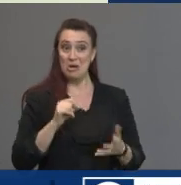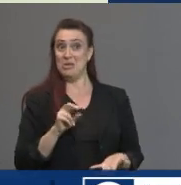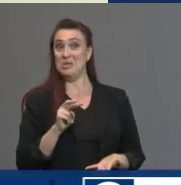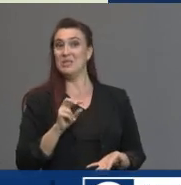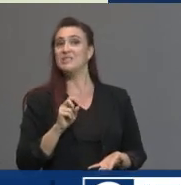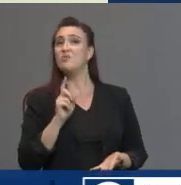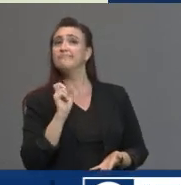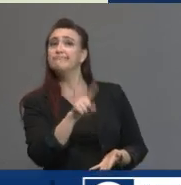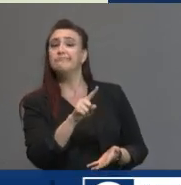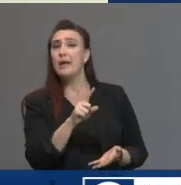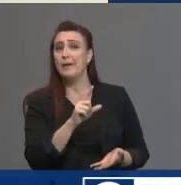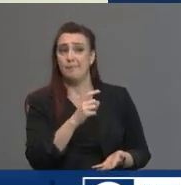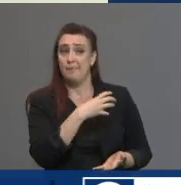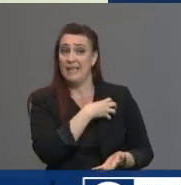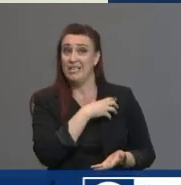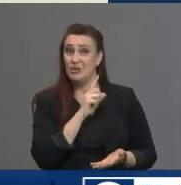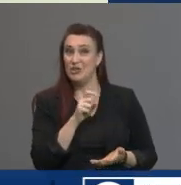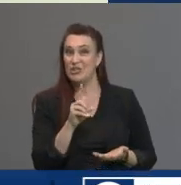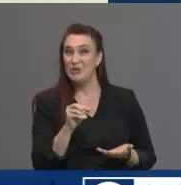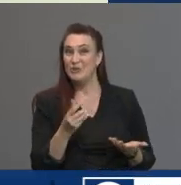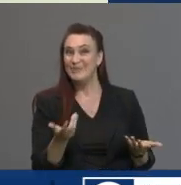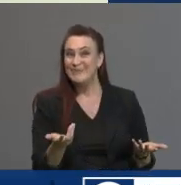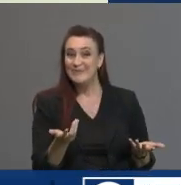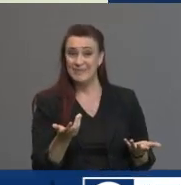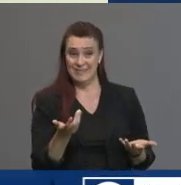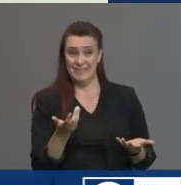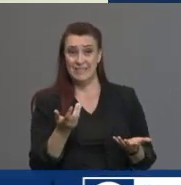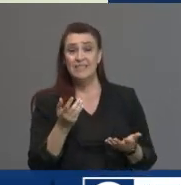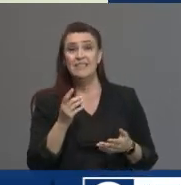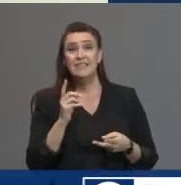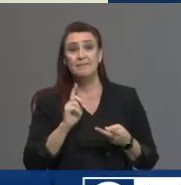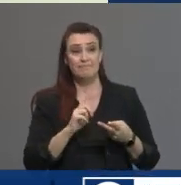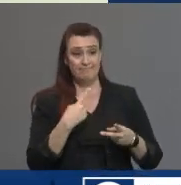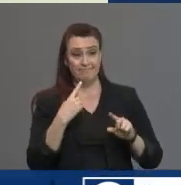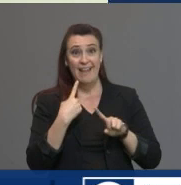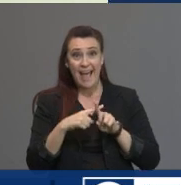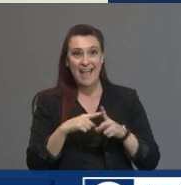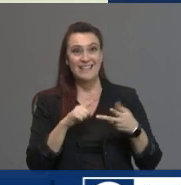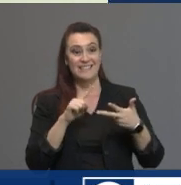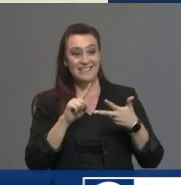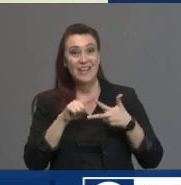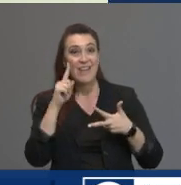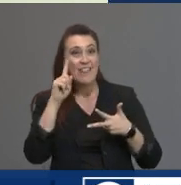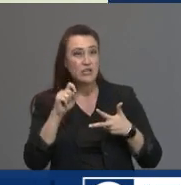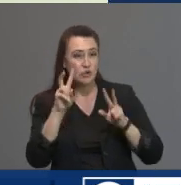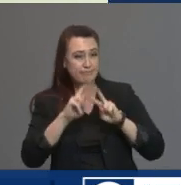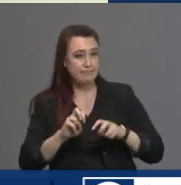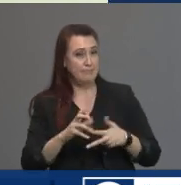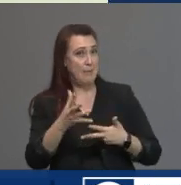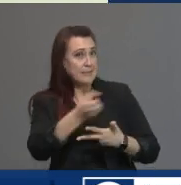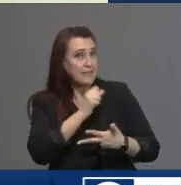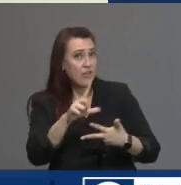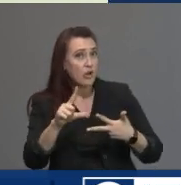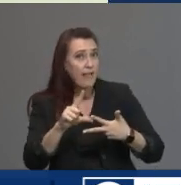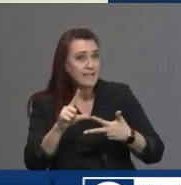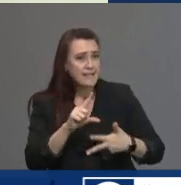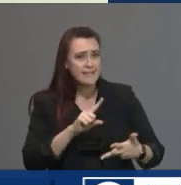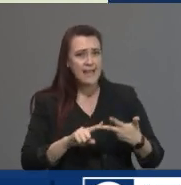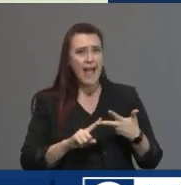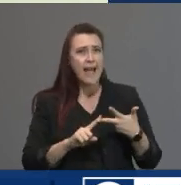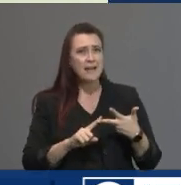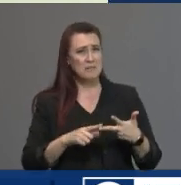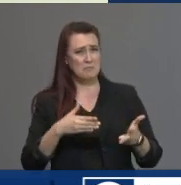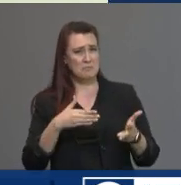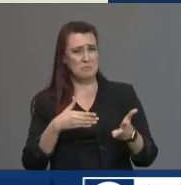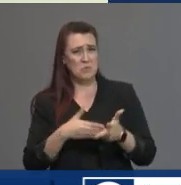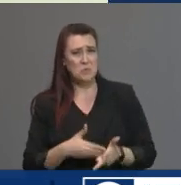do? B, would you advise looking at their liquor license? And C, they apparently are immune from liability.